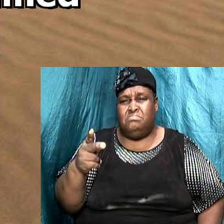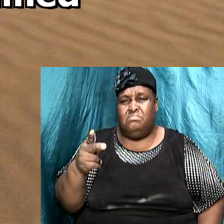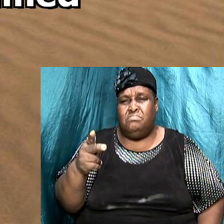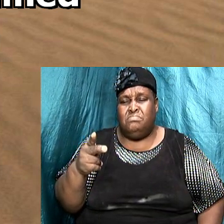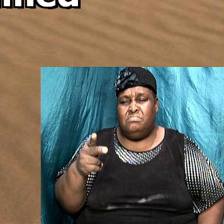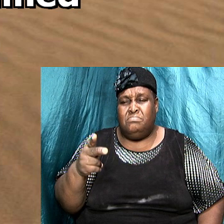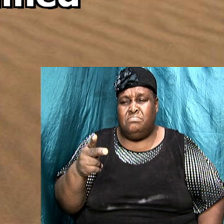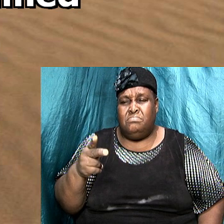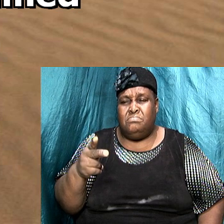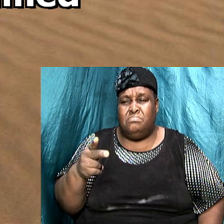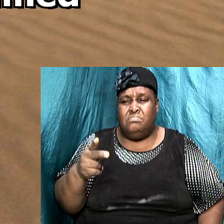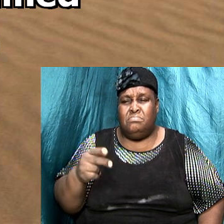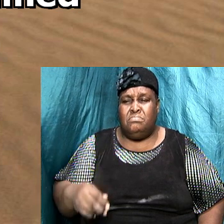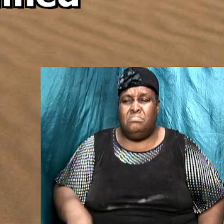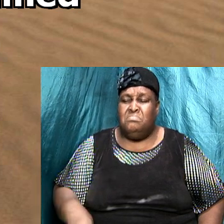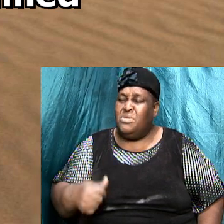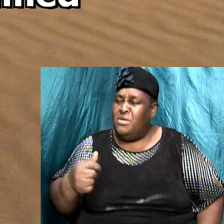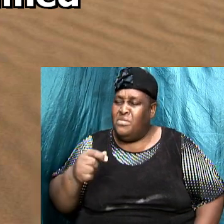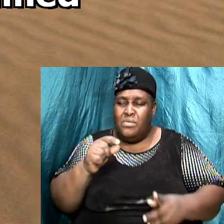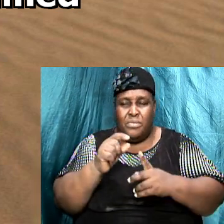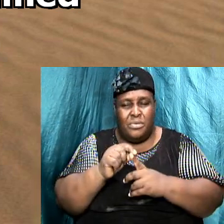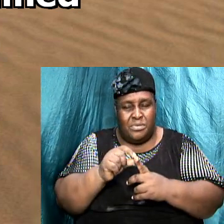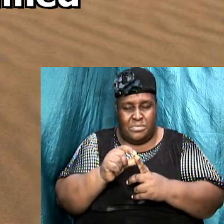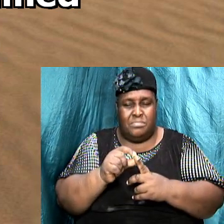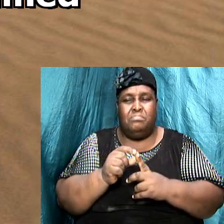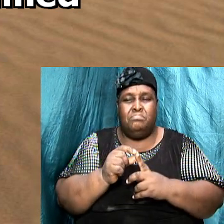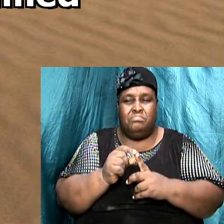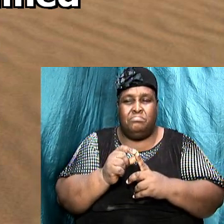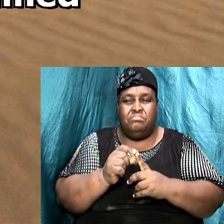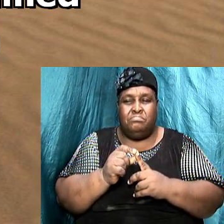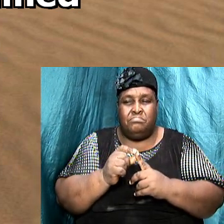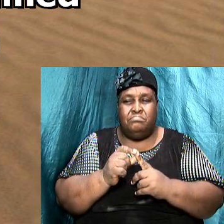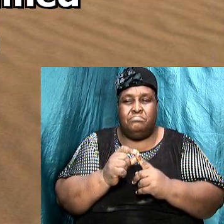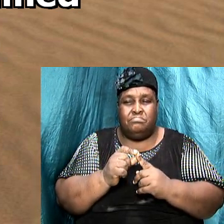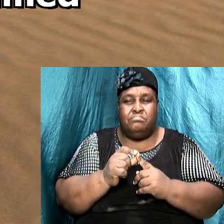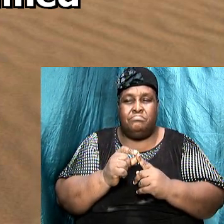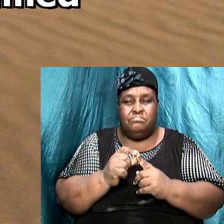of things not seen. In other words,